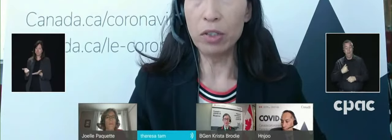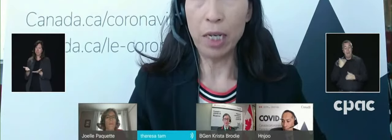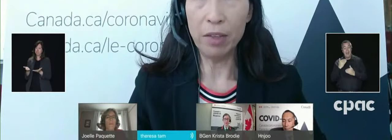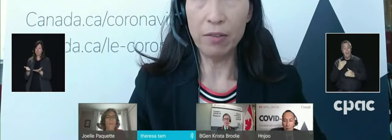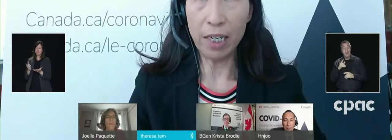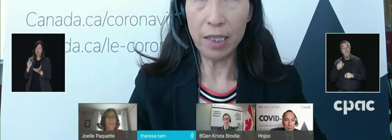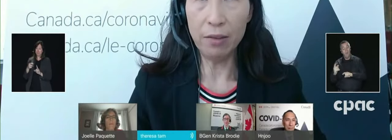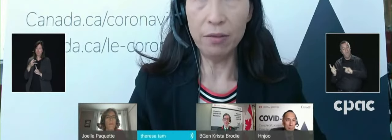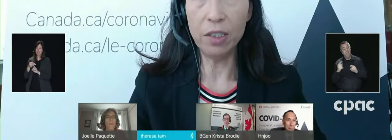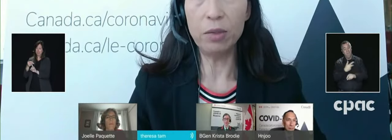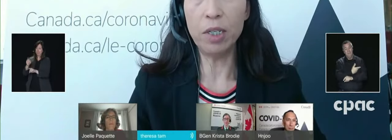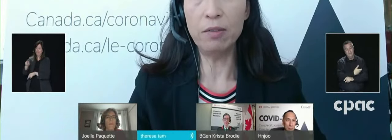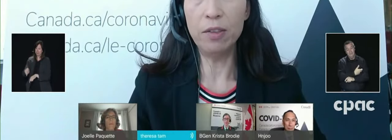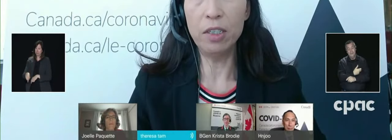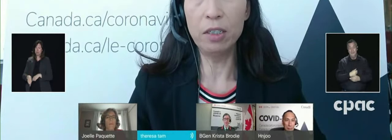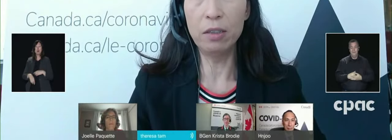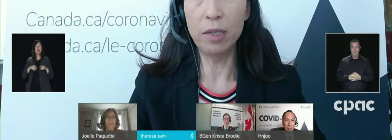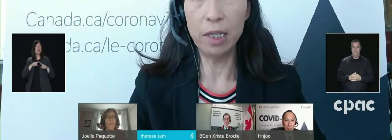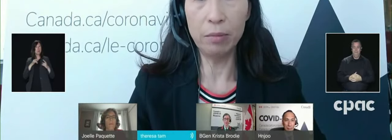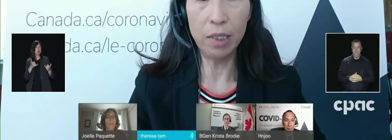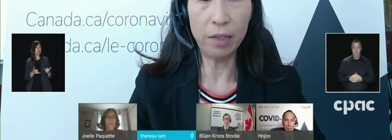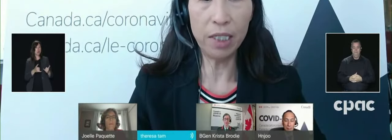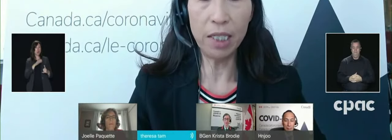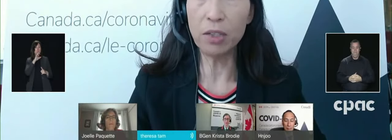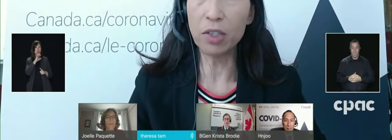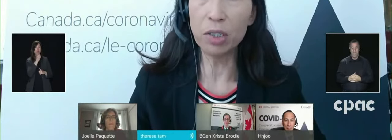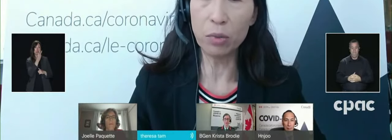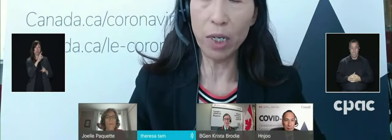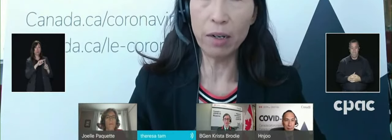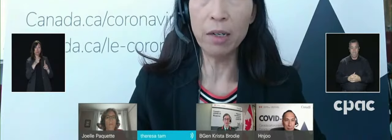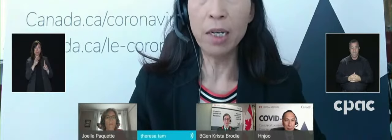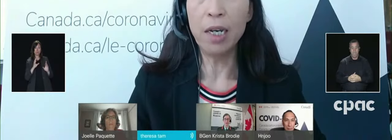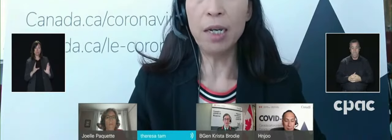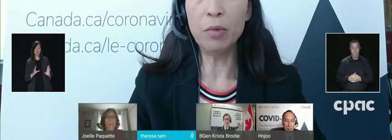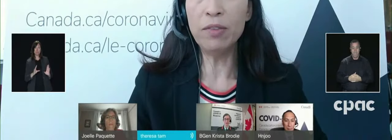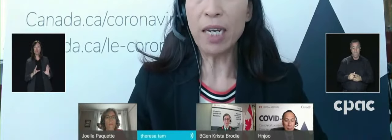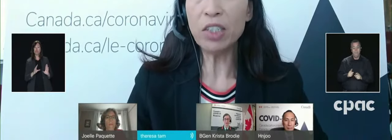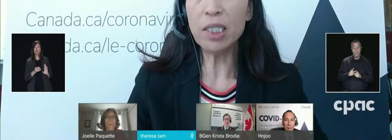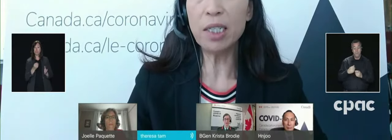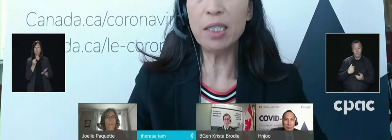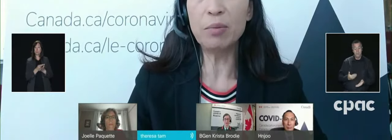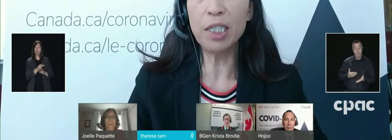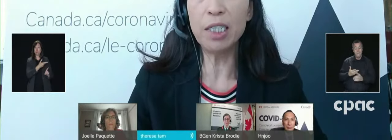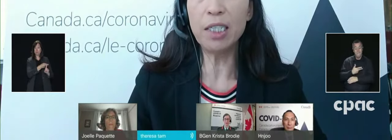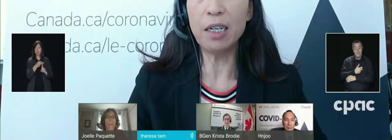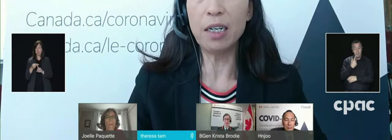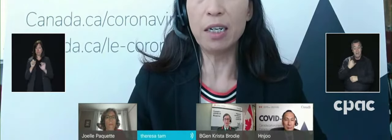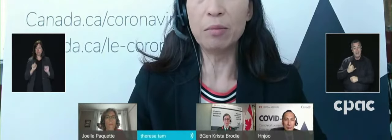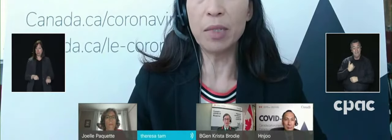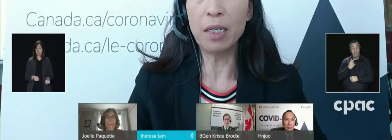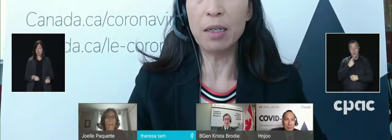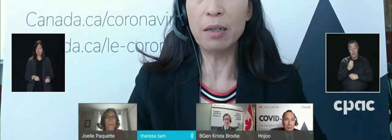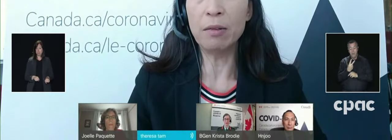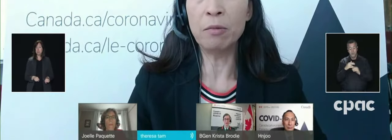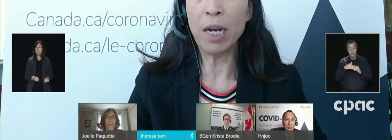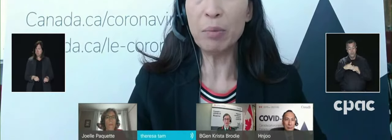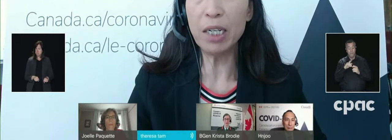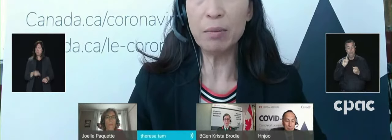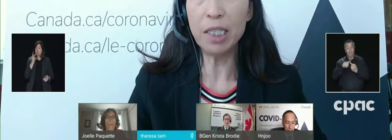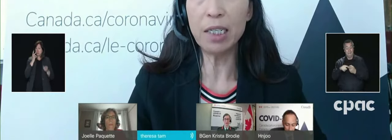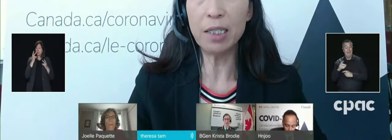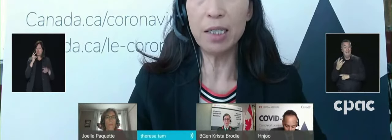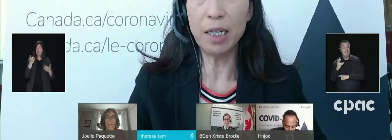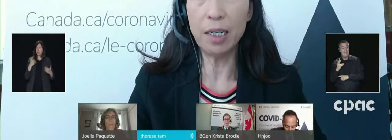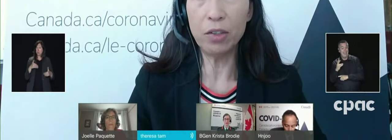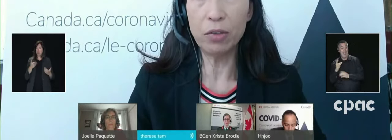now we also have the vaccine for the 12 to 17-year-olds as well. And we've actually seen a pretty